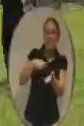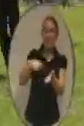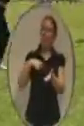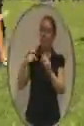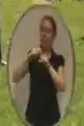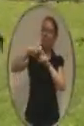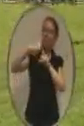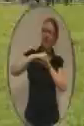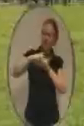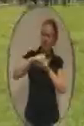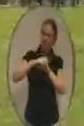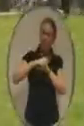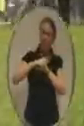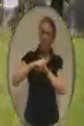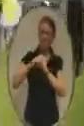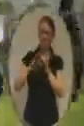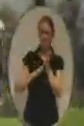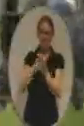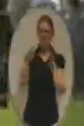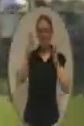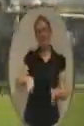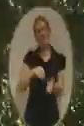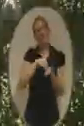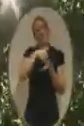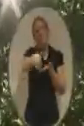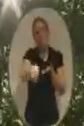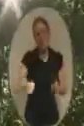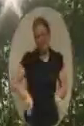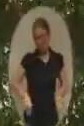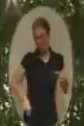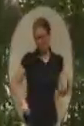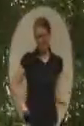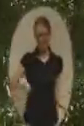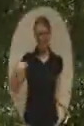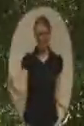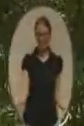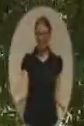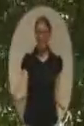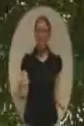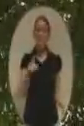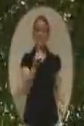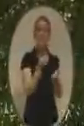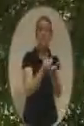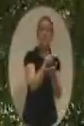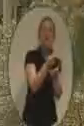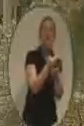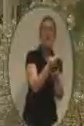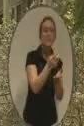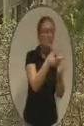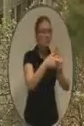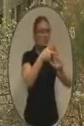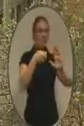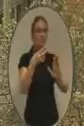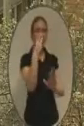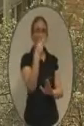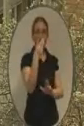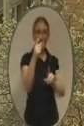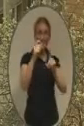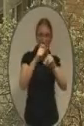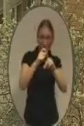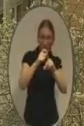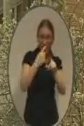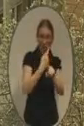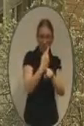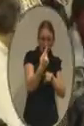You don't have to be out of pocket to get involved. 13p a week from your rent goes towards the tenants fund